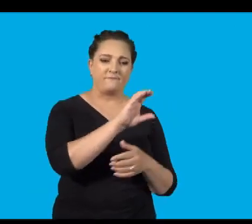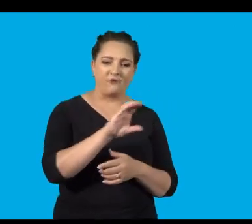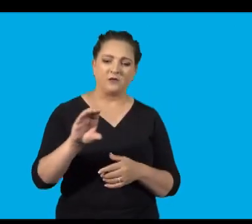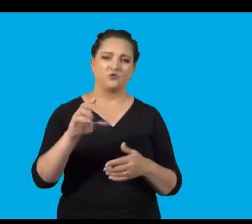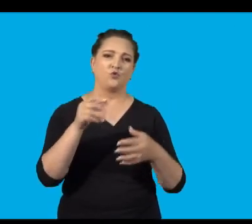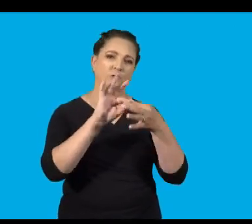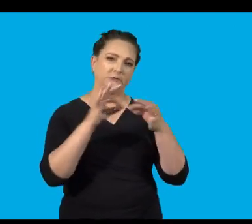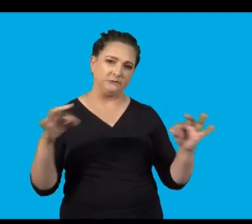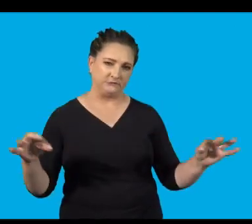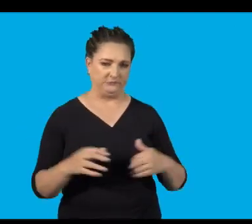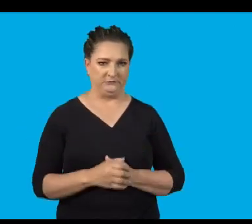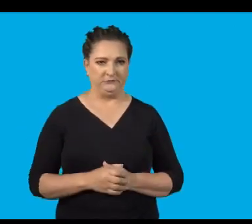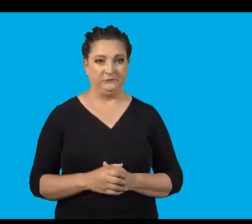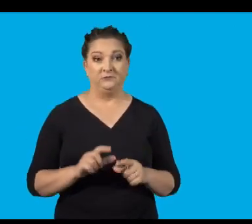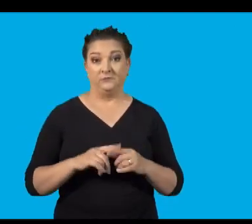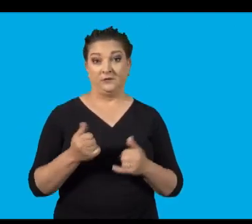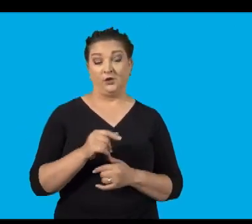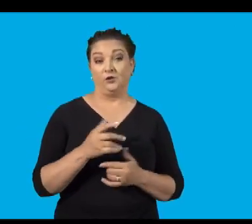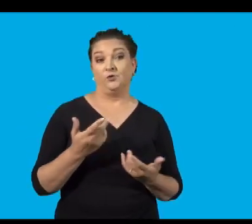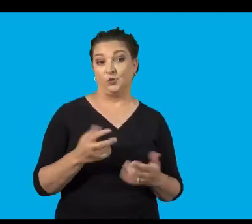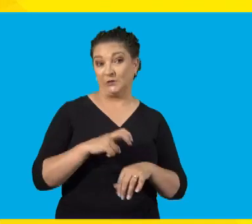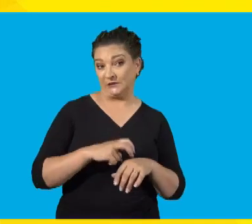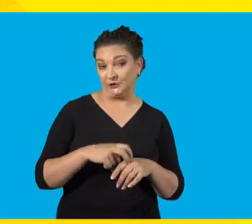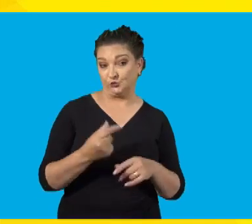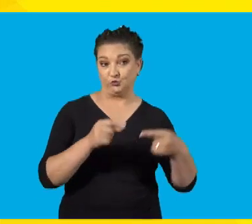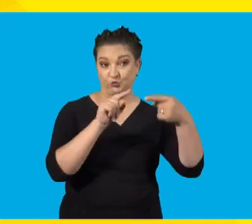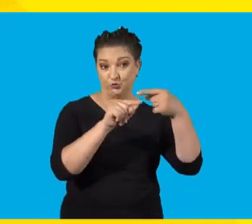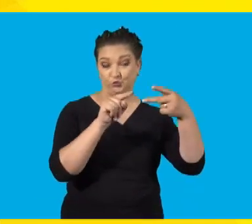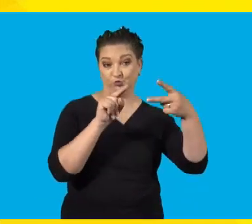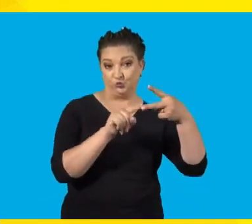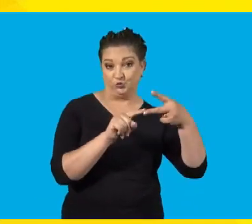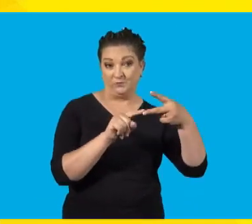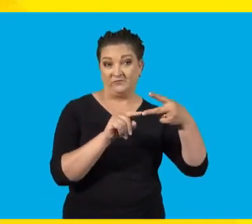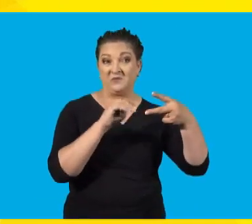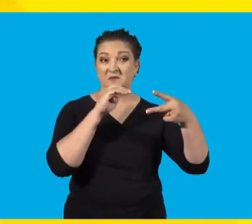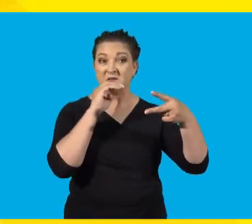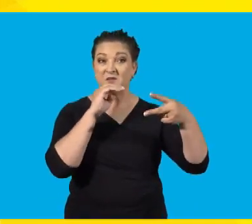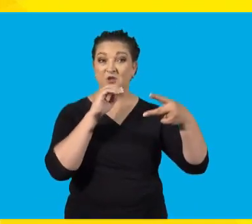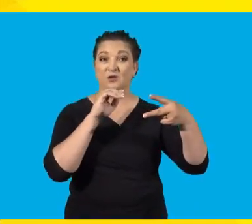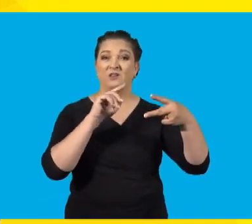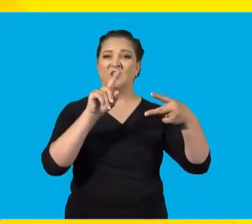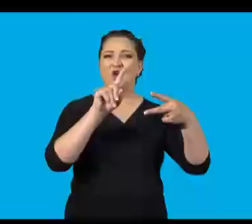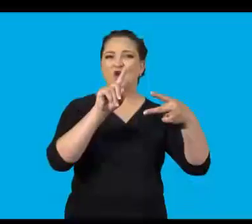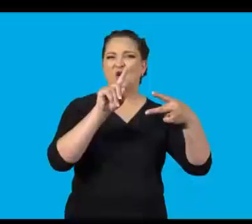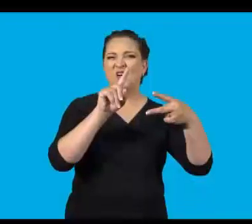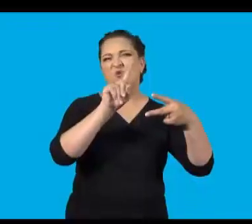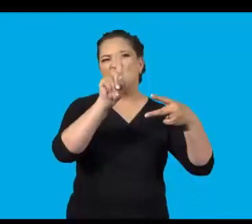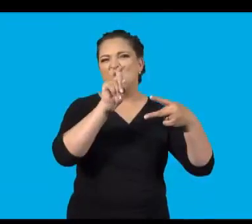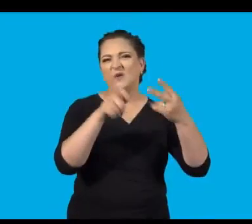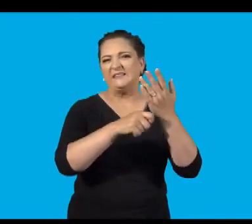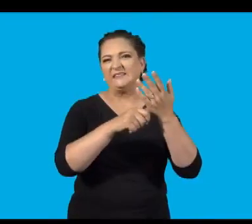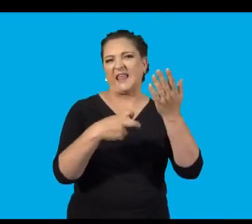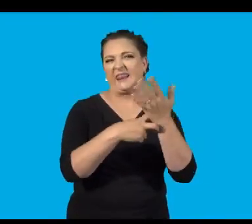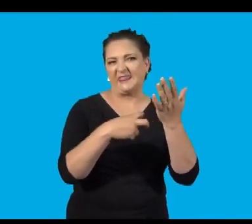and sentences. So we're going to do two aspects, question tags and concord. So question tags are